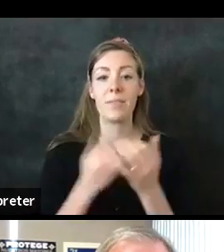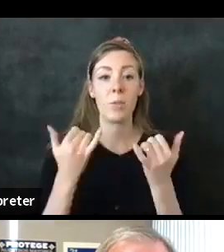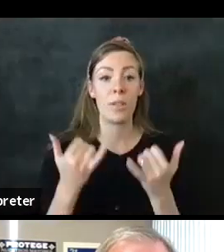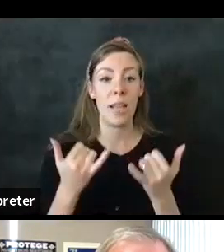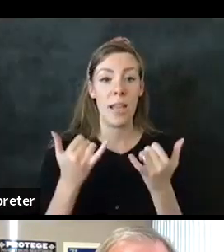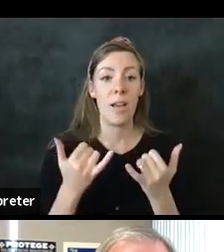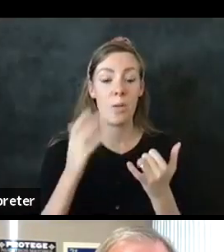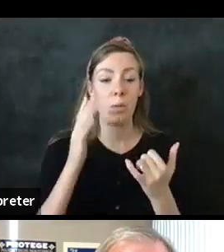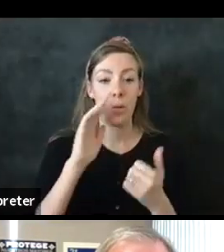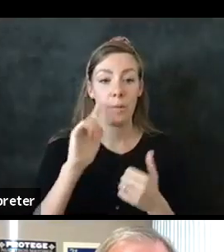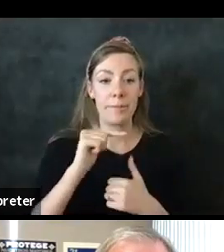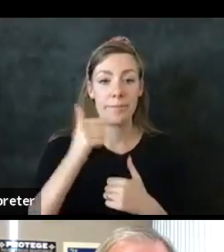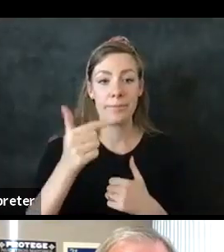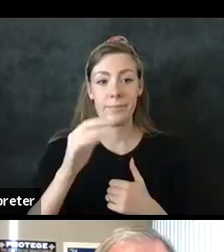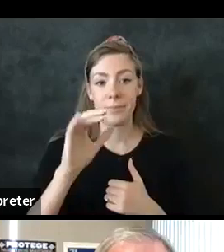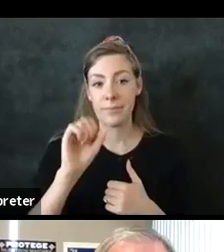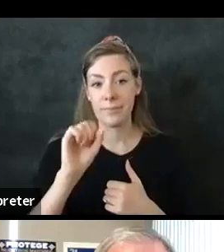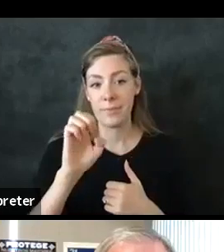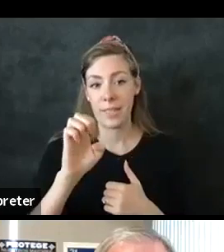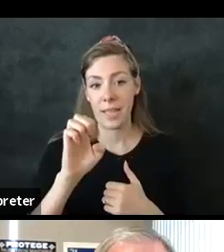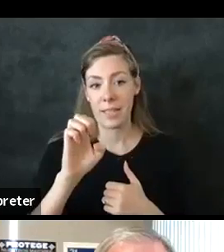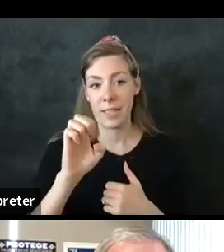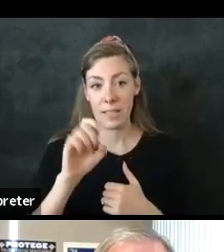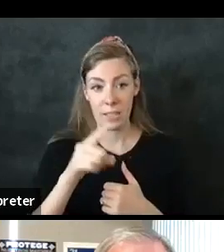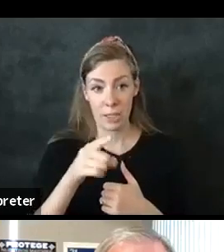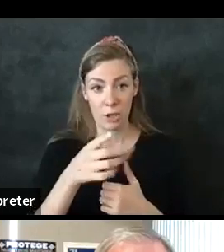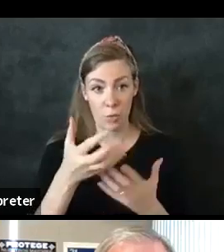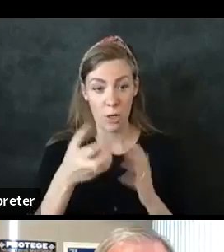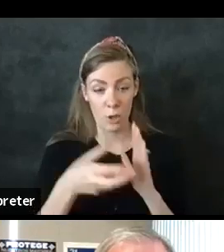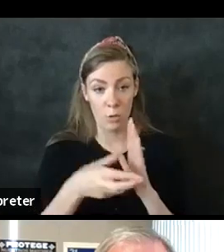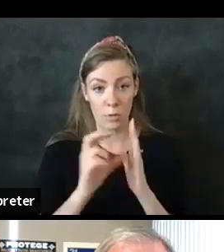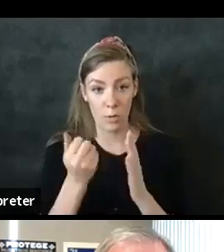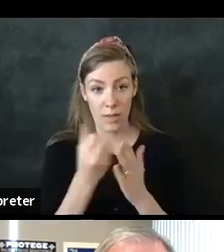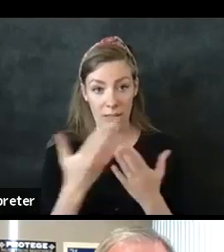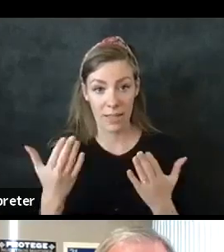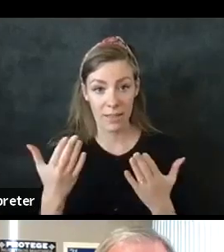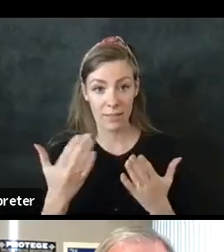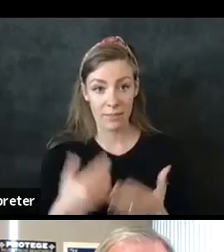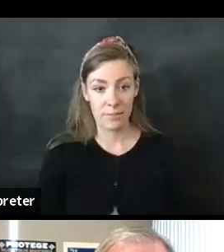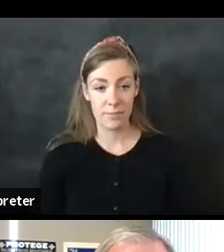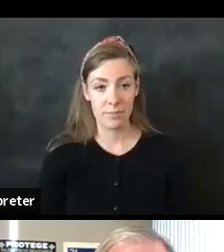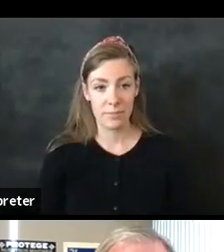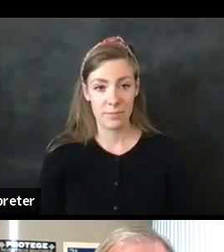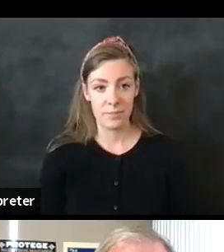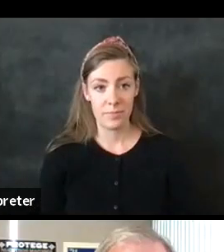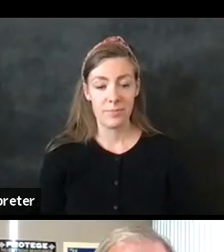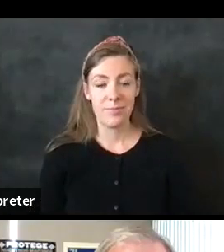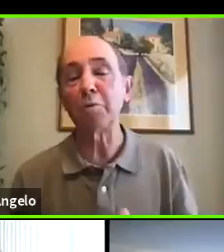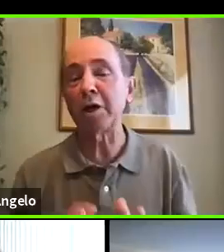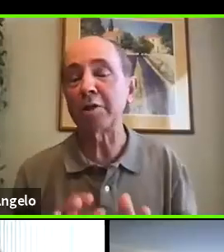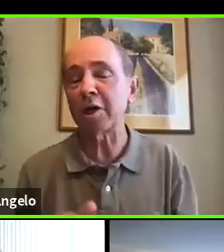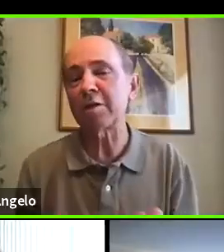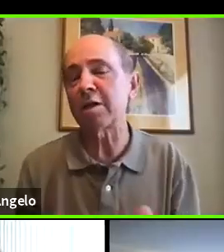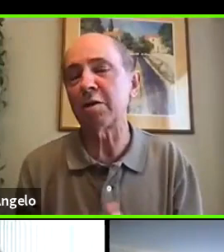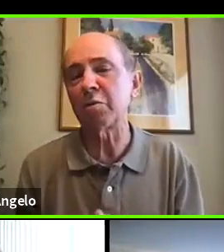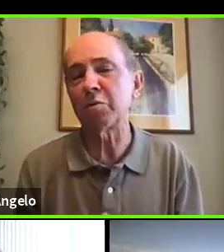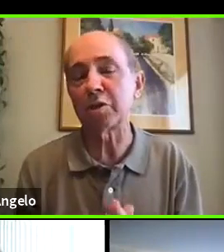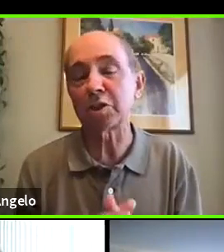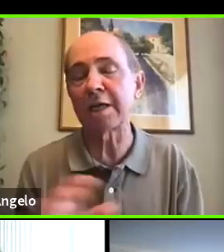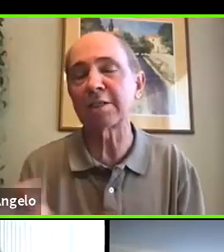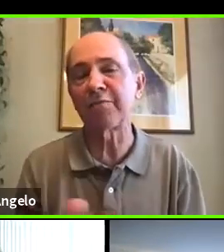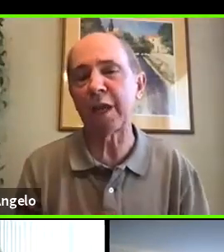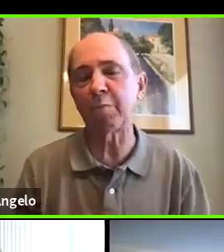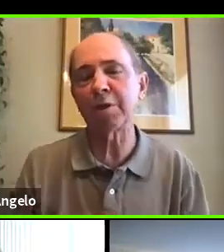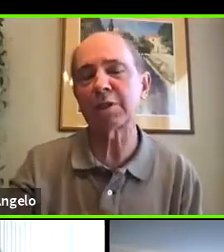to Casey, and you had some things you wanted to go over, Casey? Yes, I did. Were